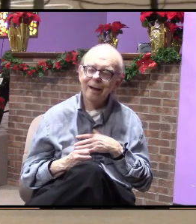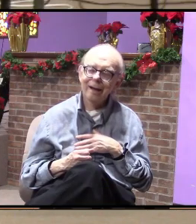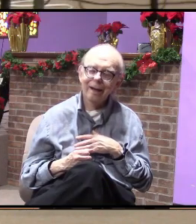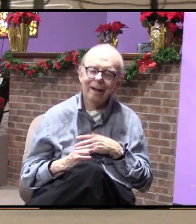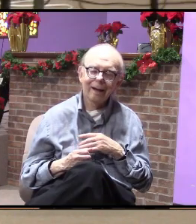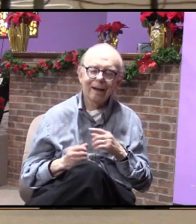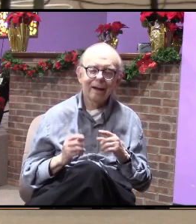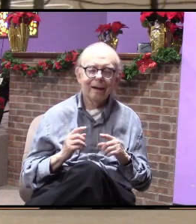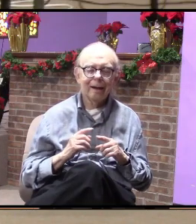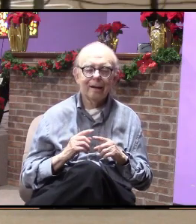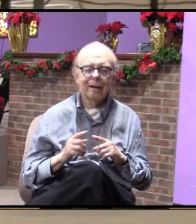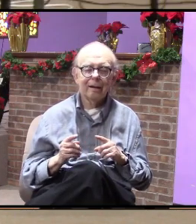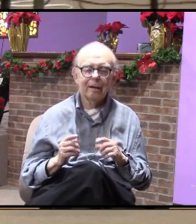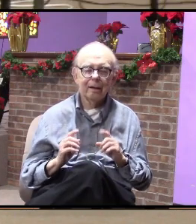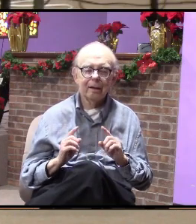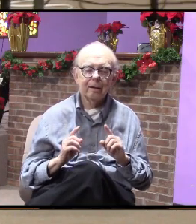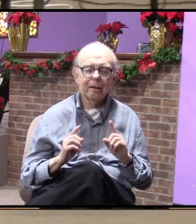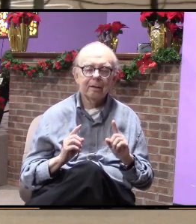but that doesn't go along with